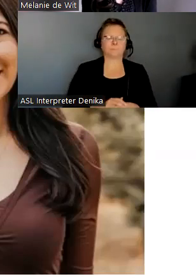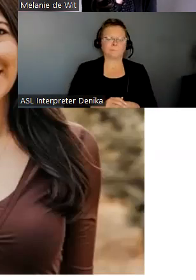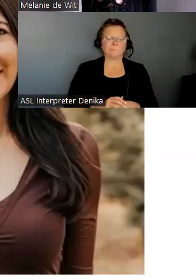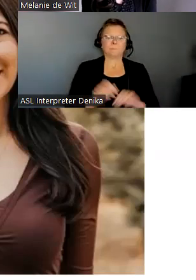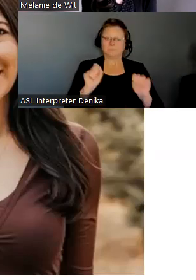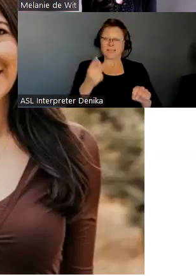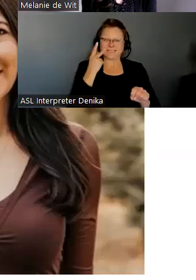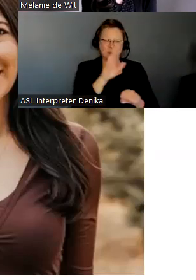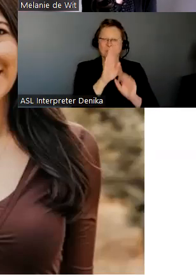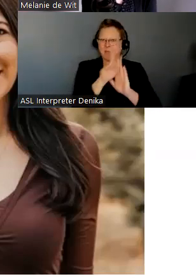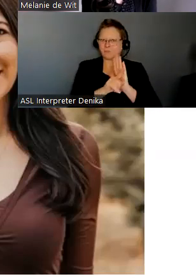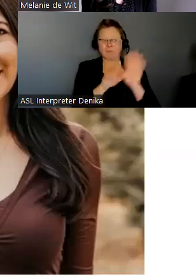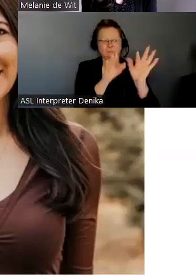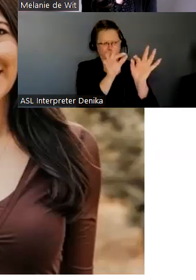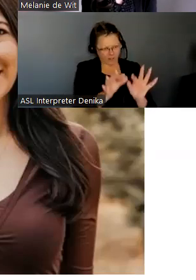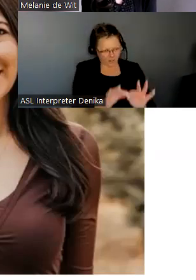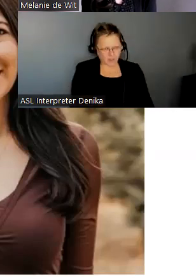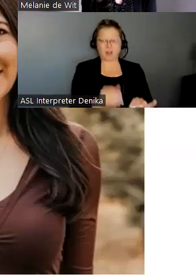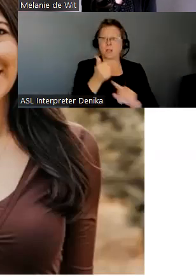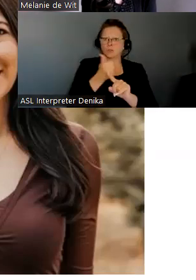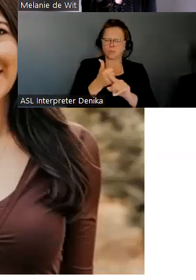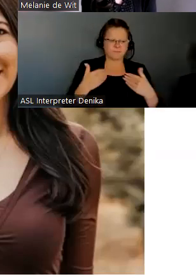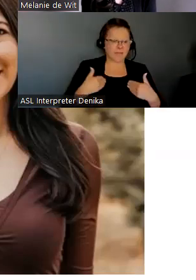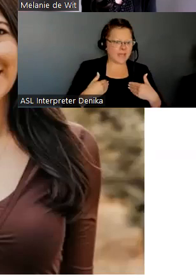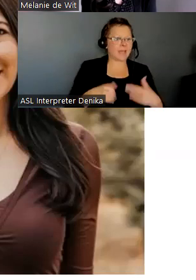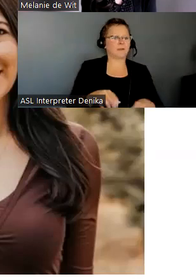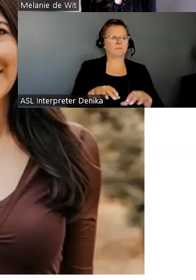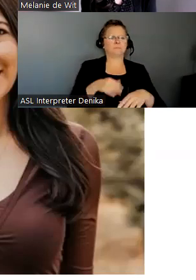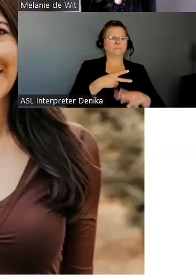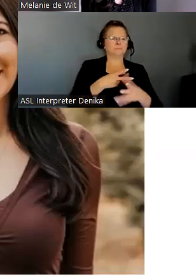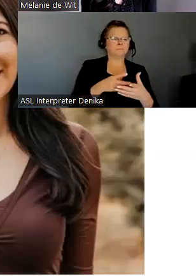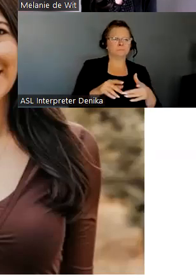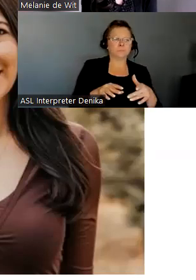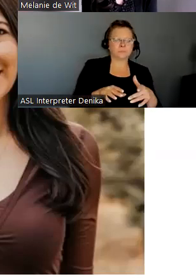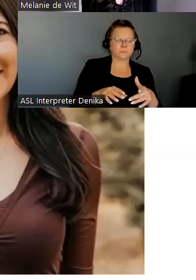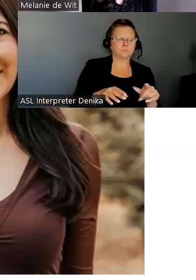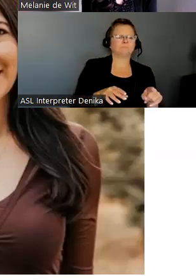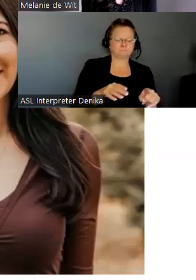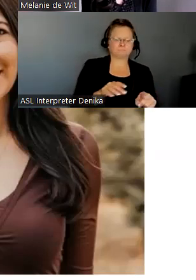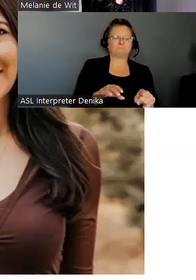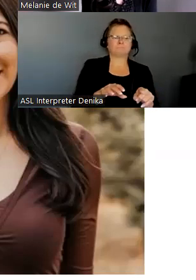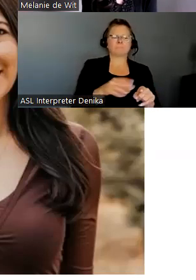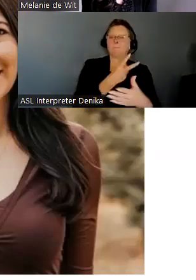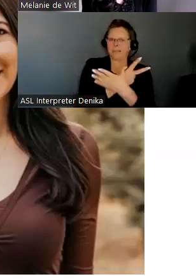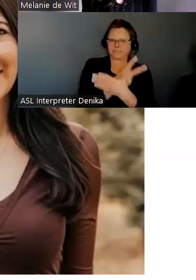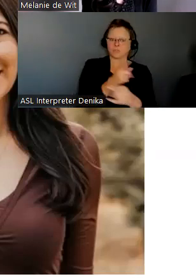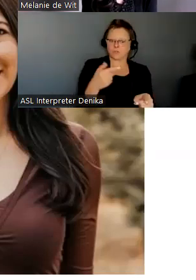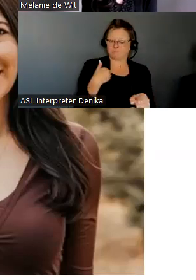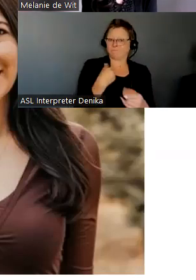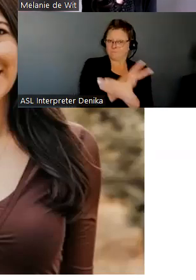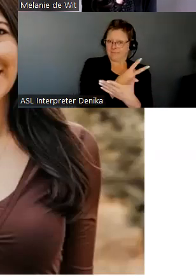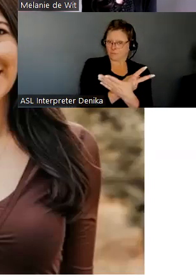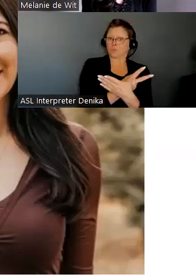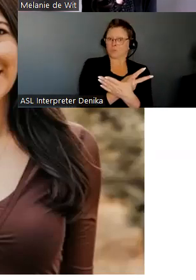her background, she's received her Juris Doctor at University of Toronto, and she also has her master's degree in